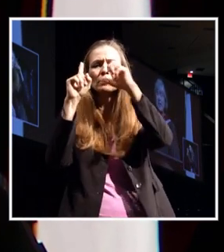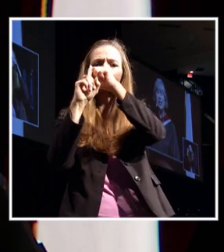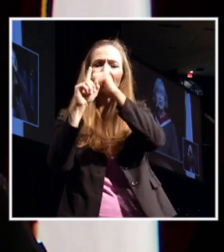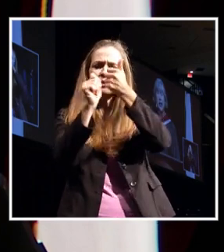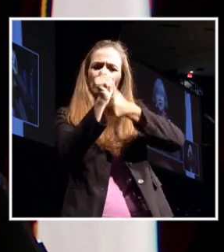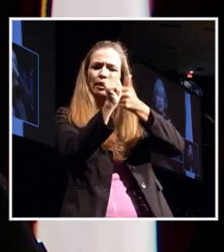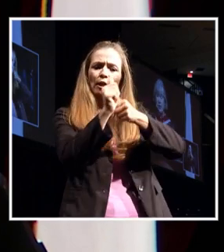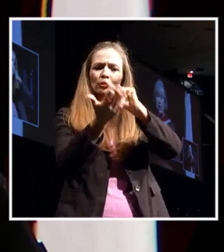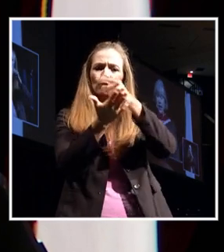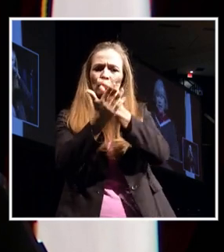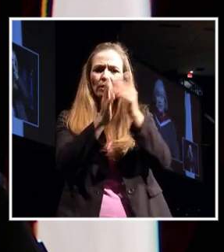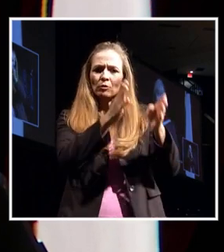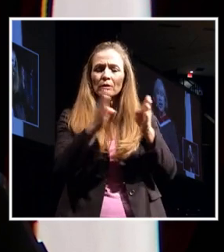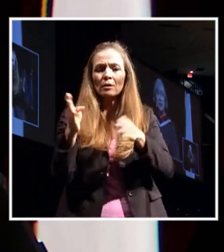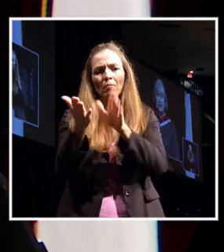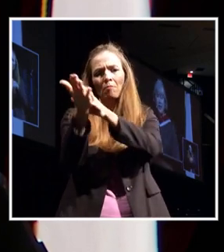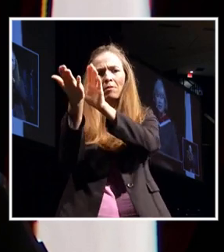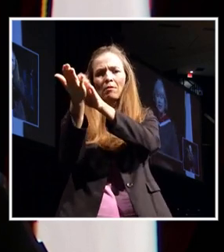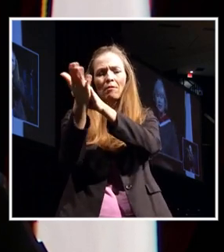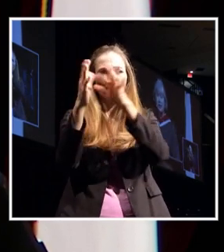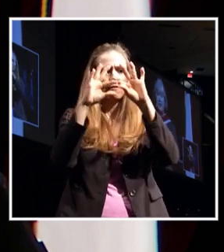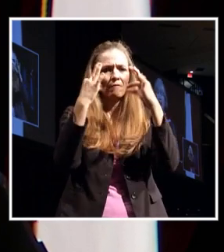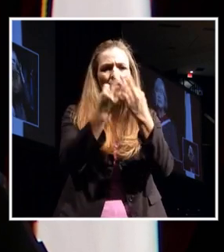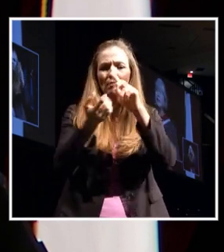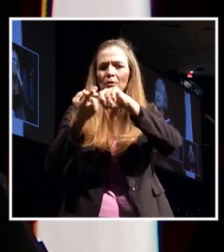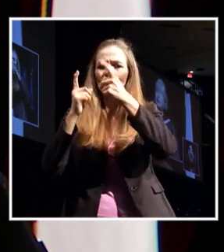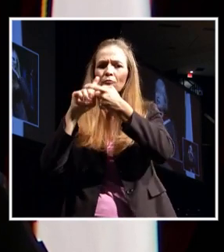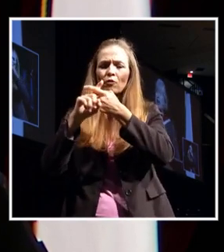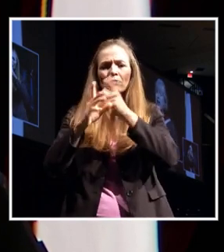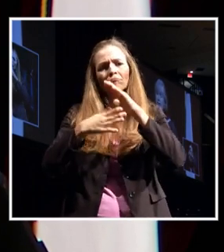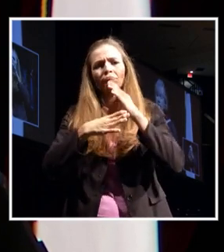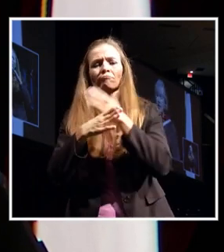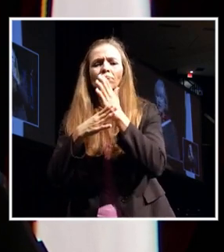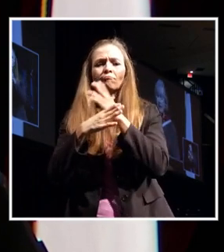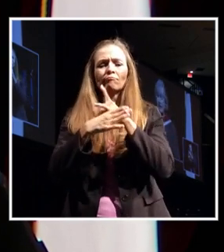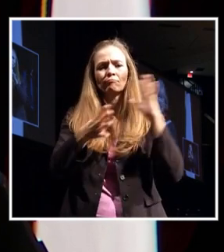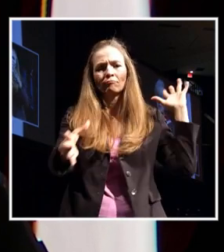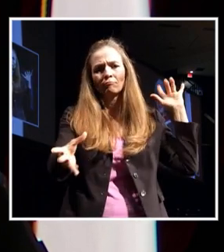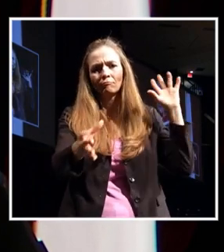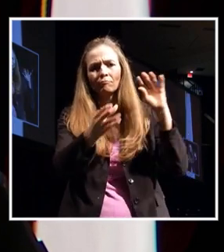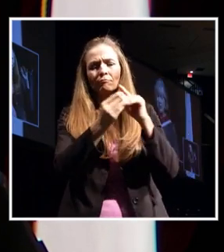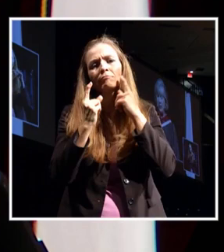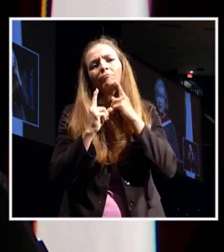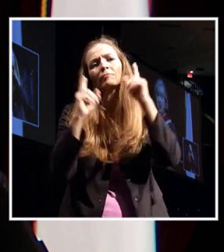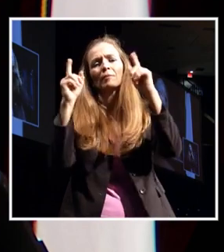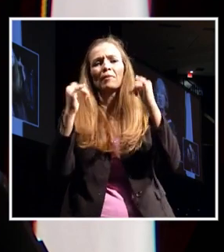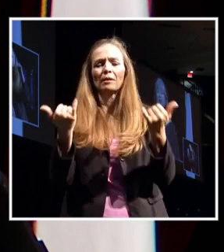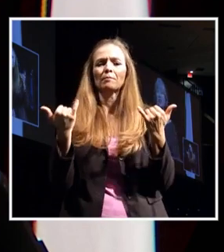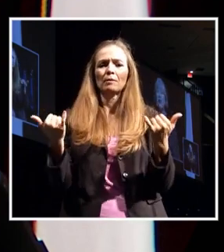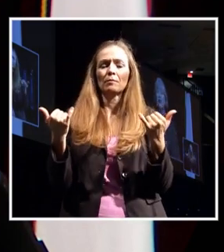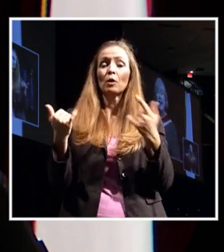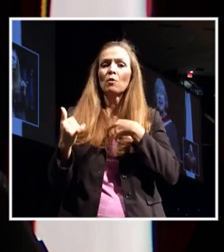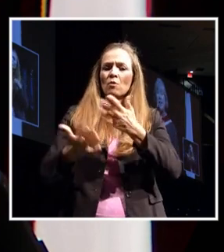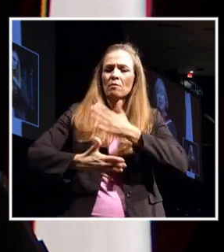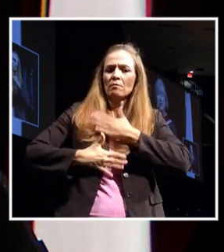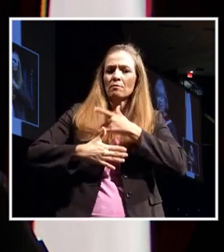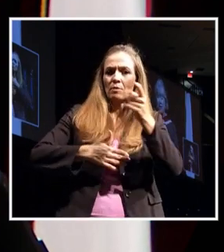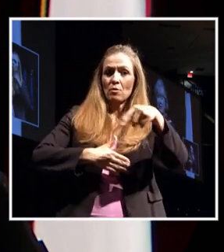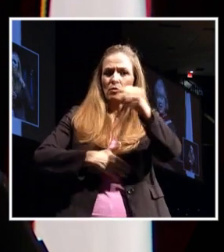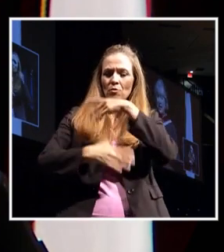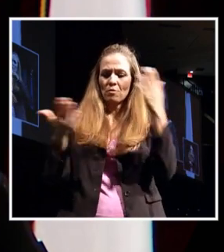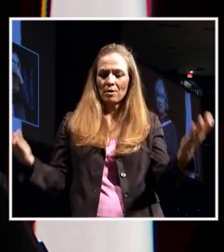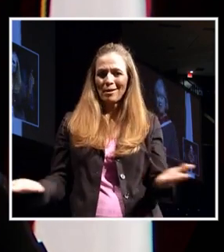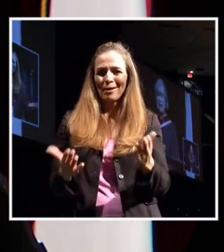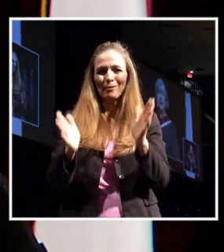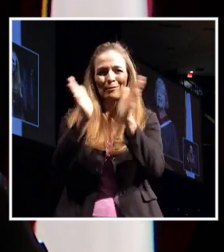accomplishments of each graduate and applaud the families and friends who have shared in making this day possible. We are so glad that you are here